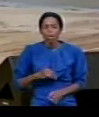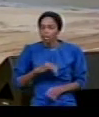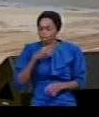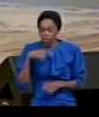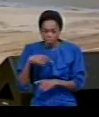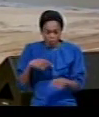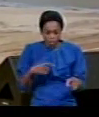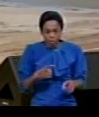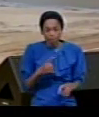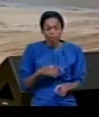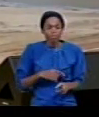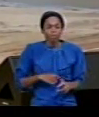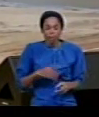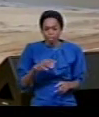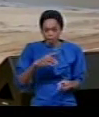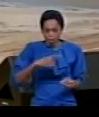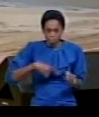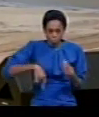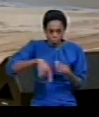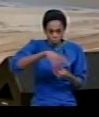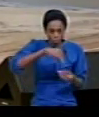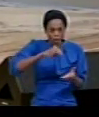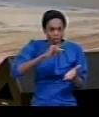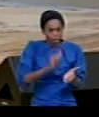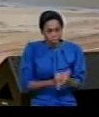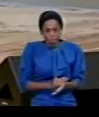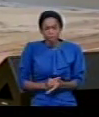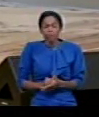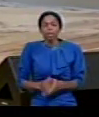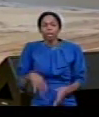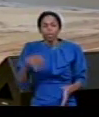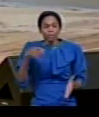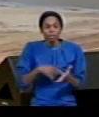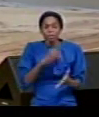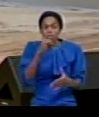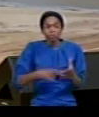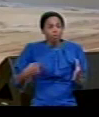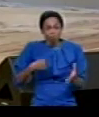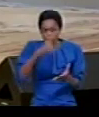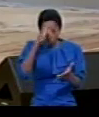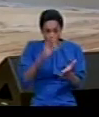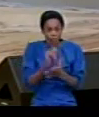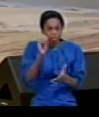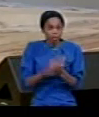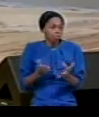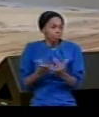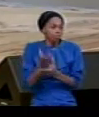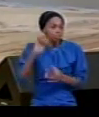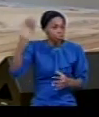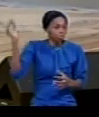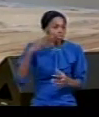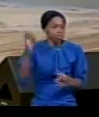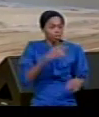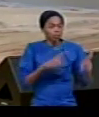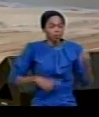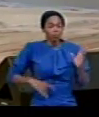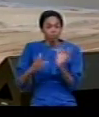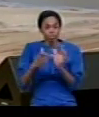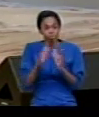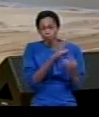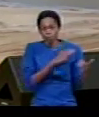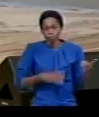the grace of the Lord Jesus Christ, we Jews shall be saved, even as they,